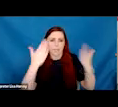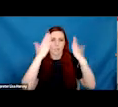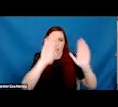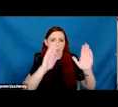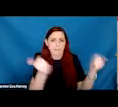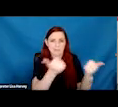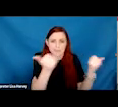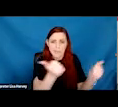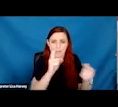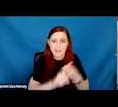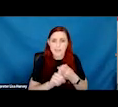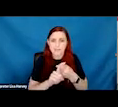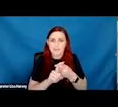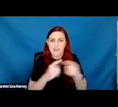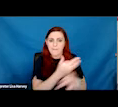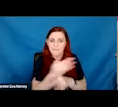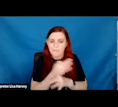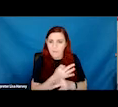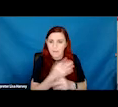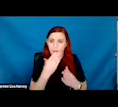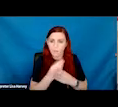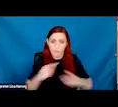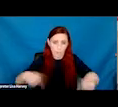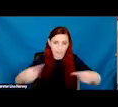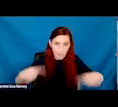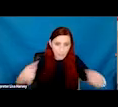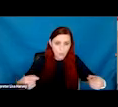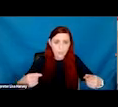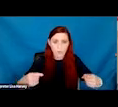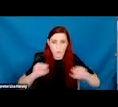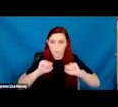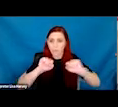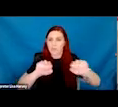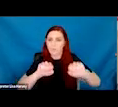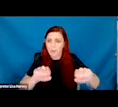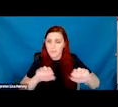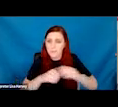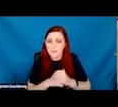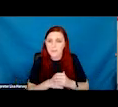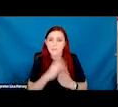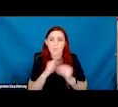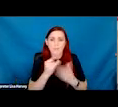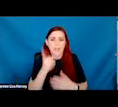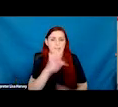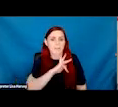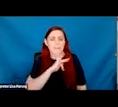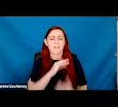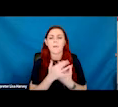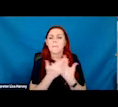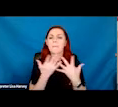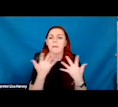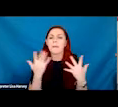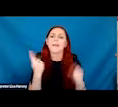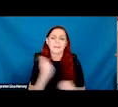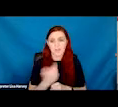of a family crossing the road with a wheelchair user pushing a pram, something I did many times in the